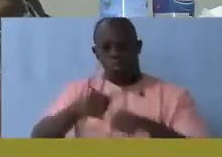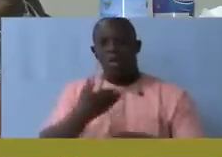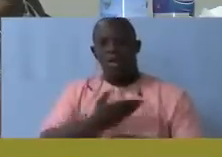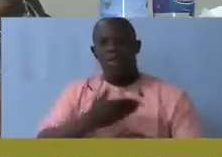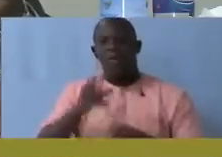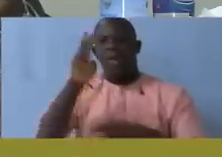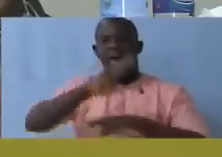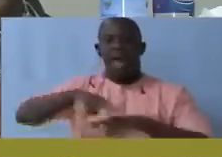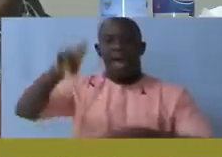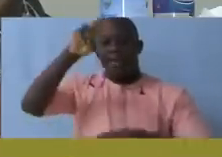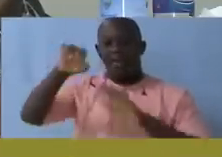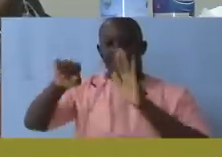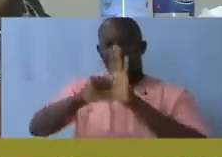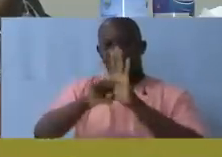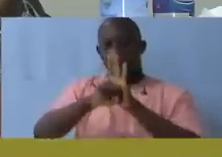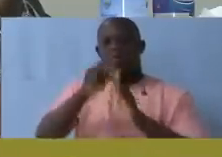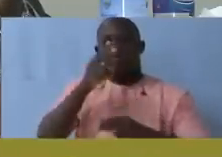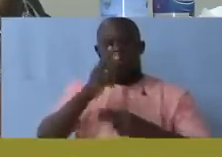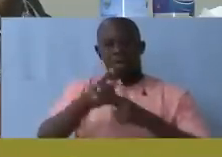care in our communities.